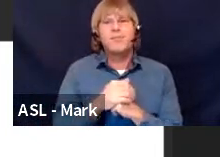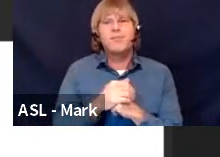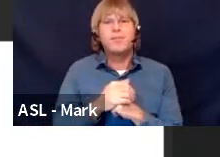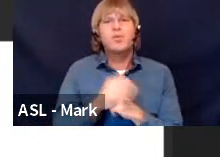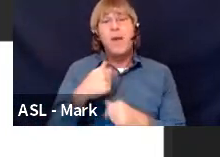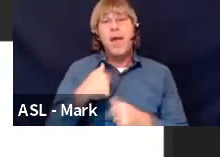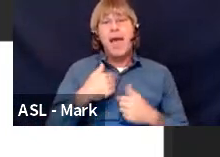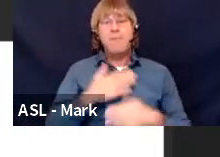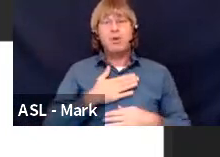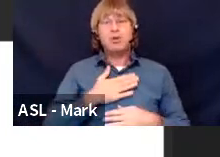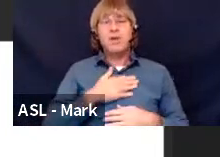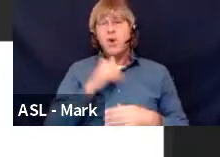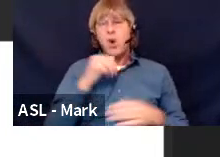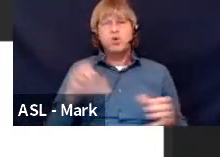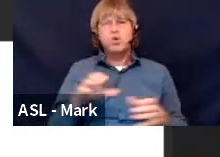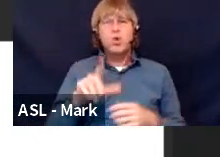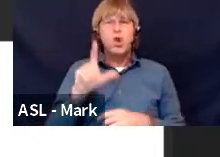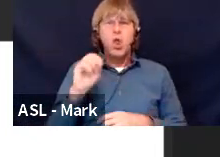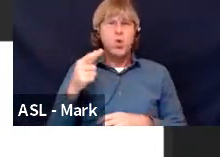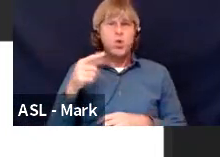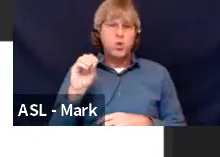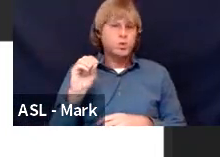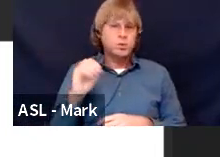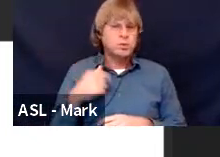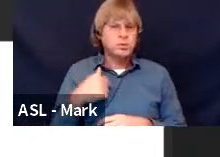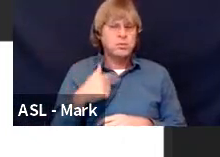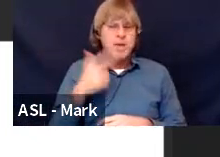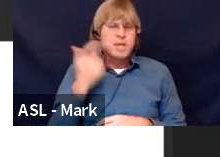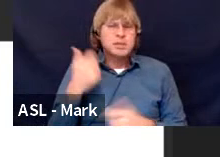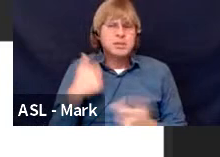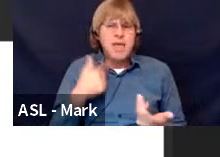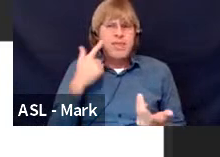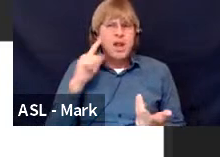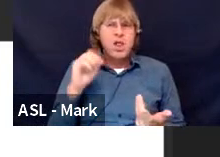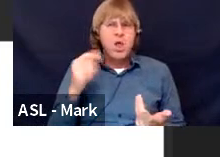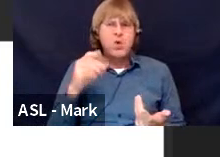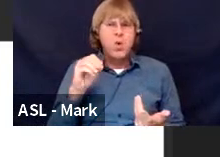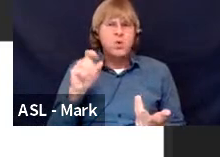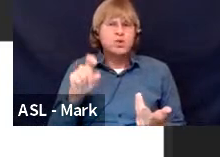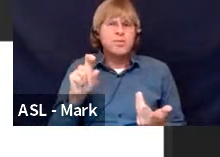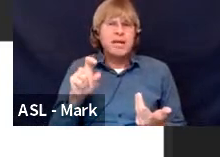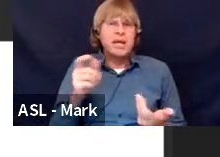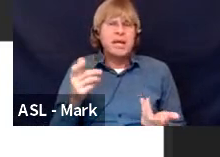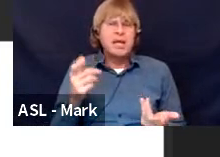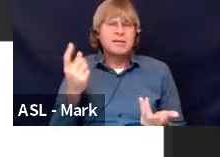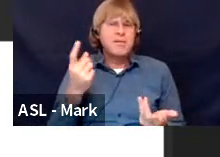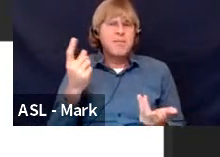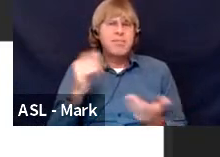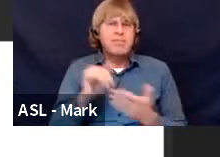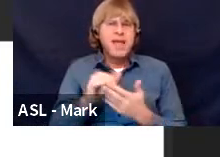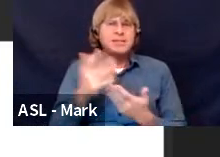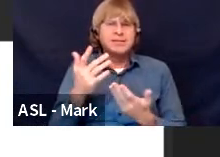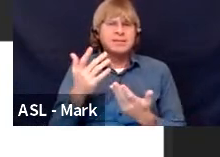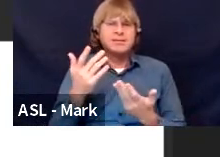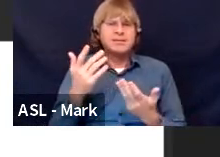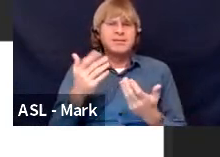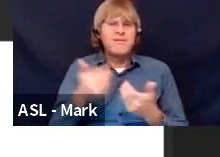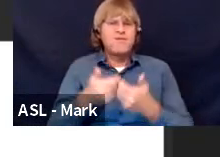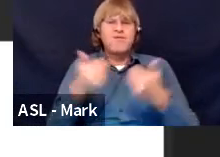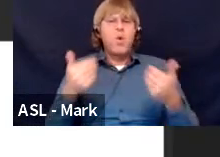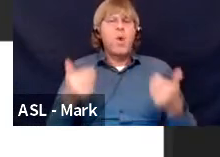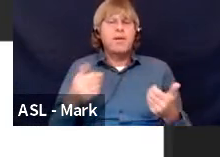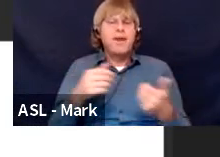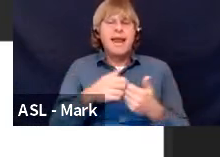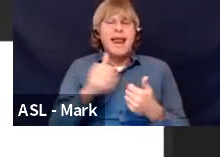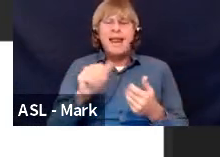I personally don't do logos with my work because I think logos should be something that is void of any